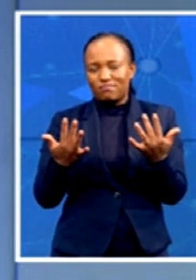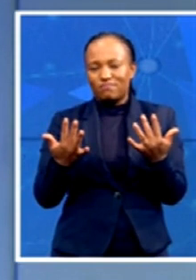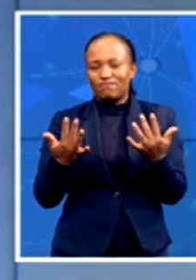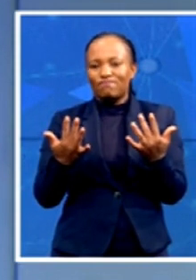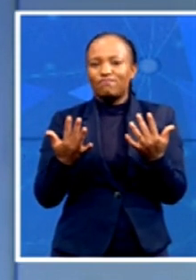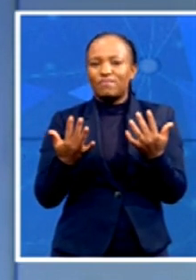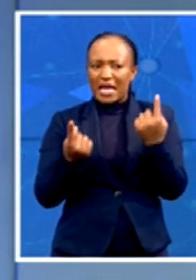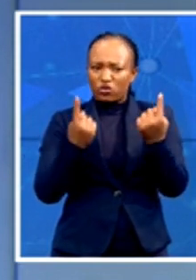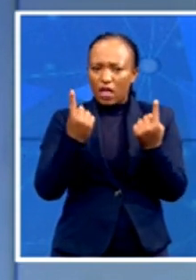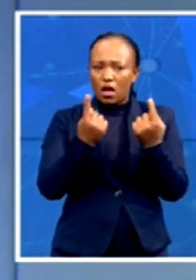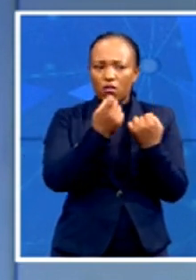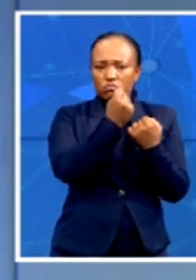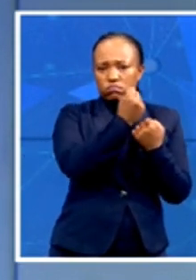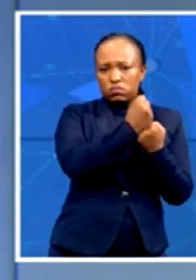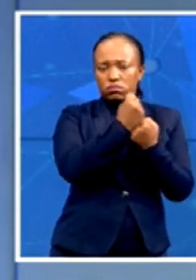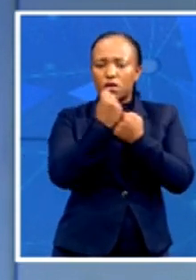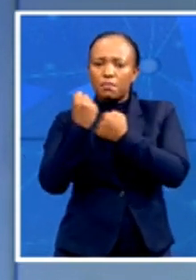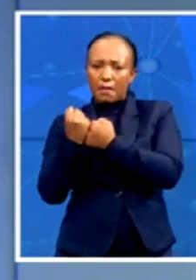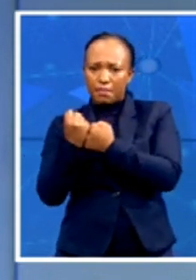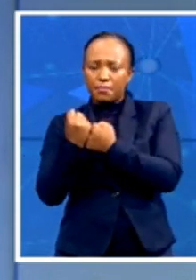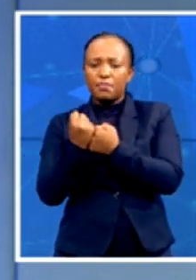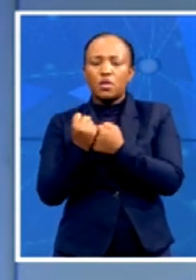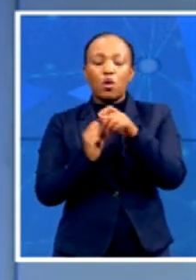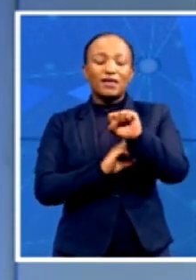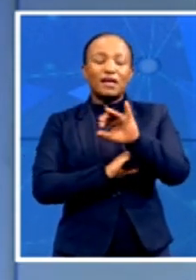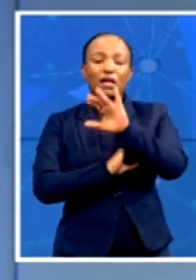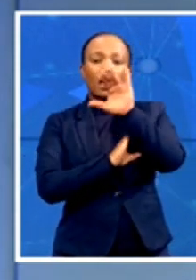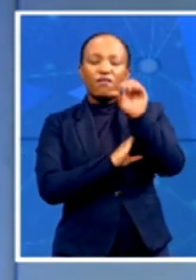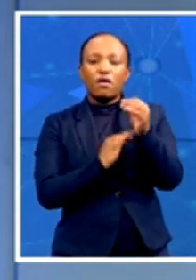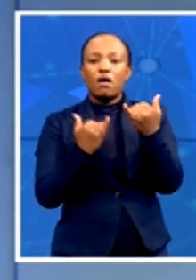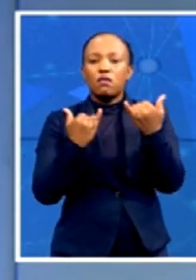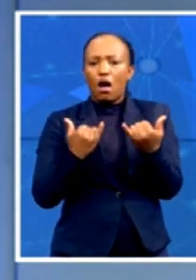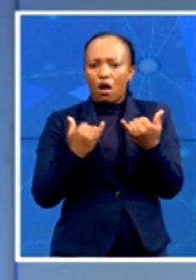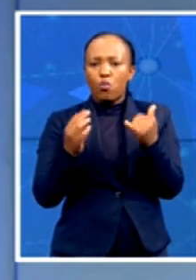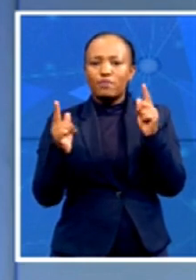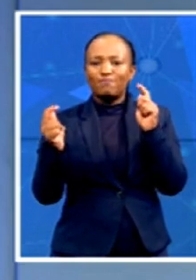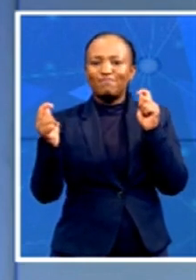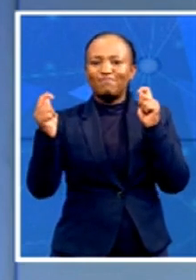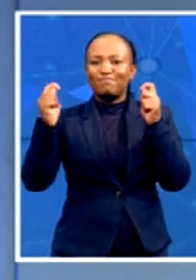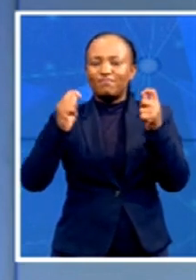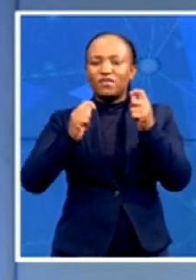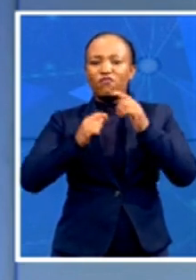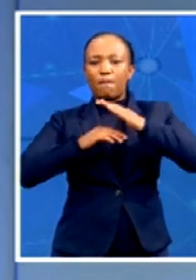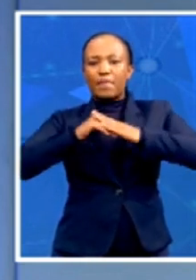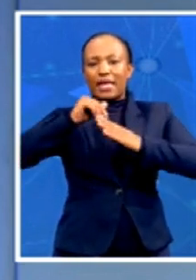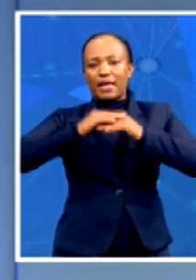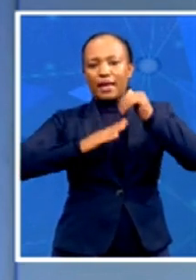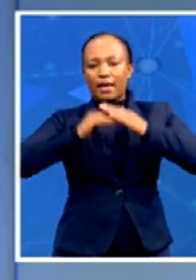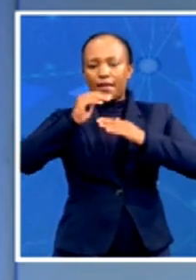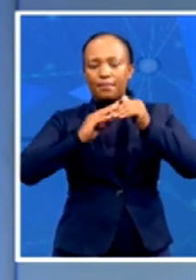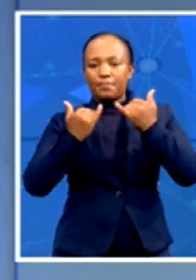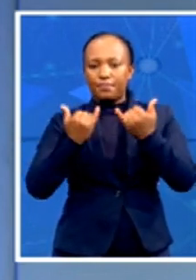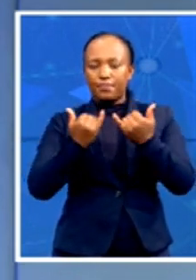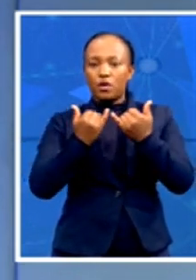South Africa into a building site, and as we develop our